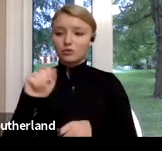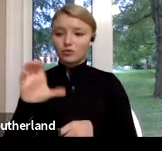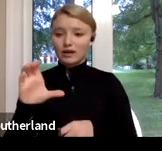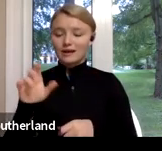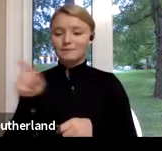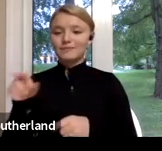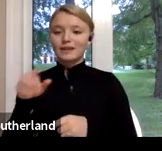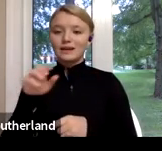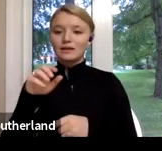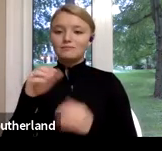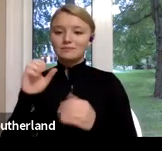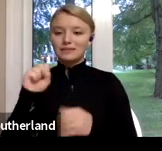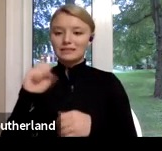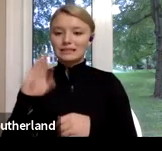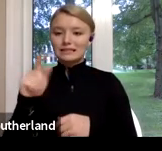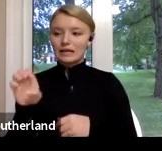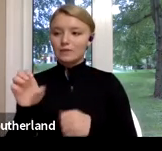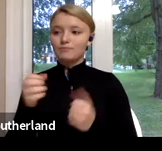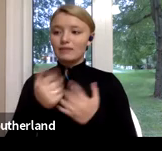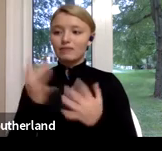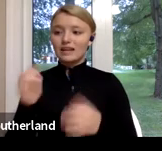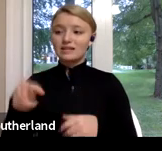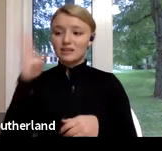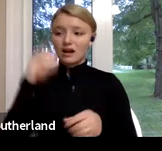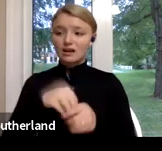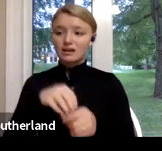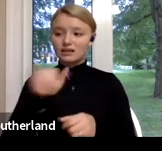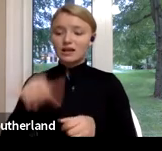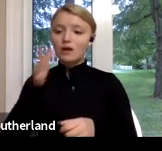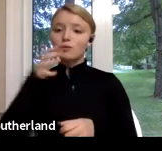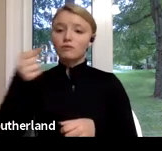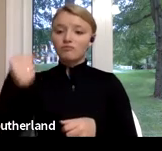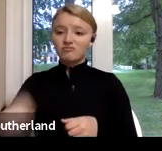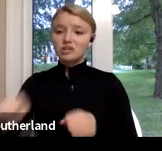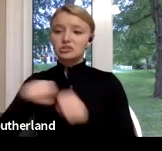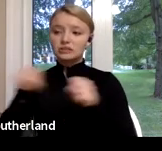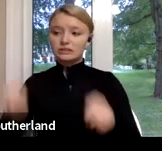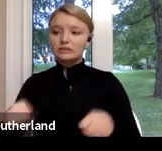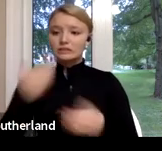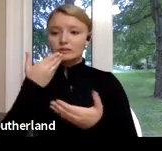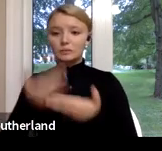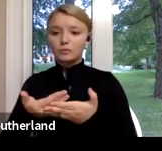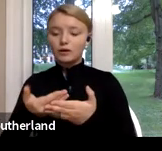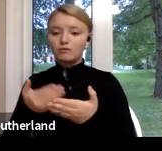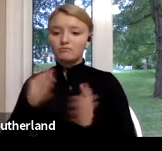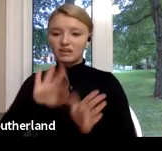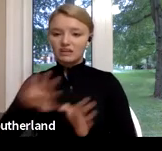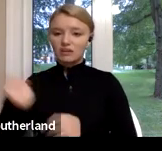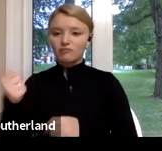in ORAC will flush our system really, really well of free radicals. So our body